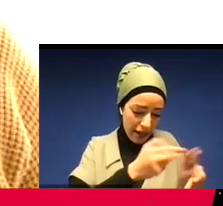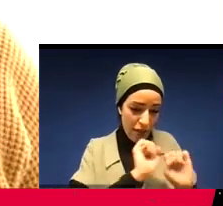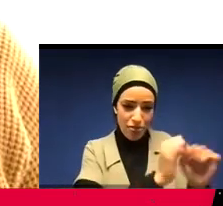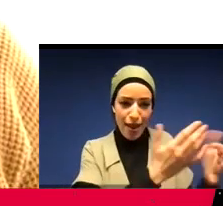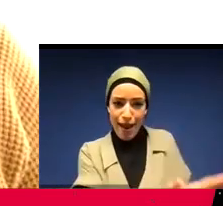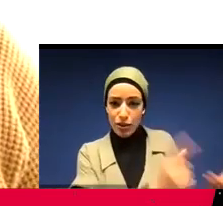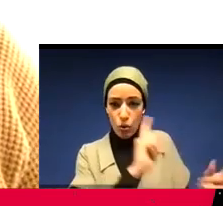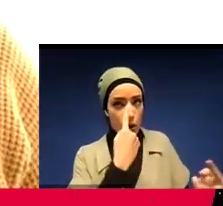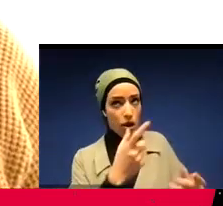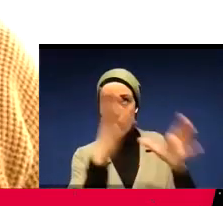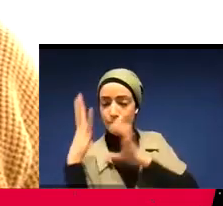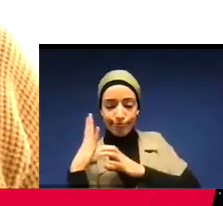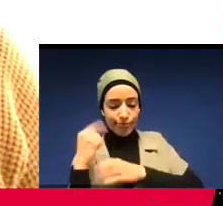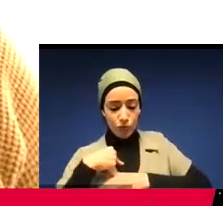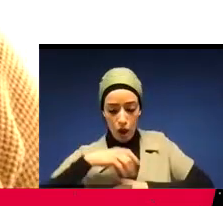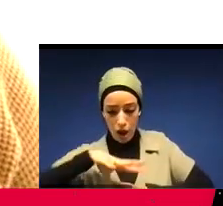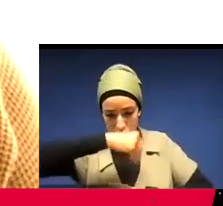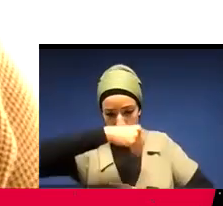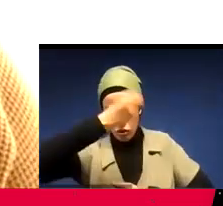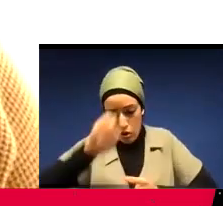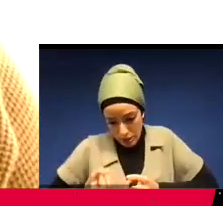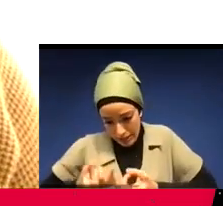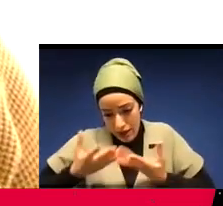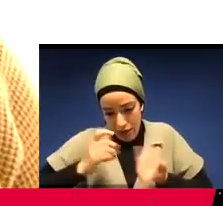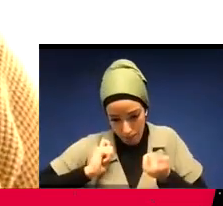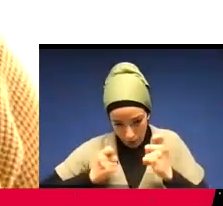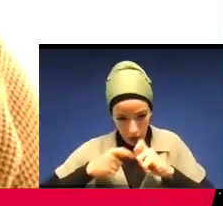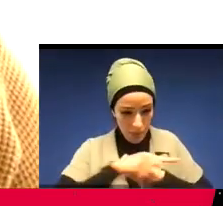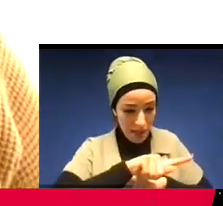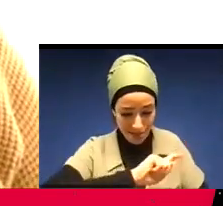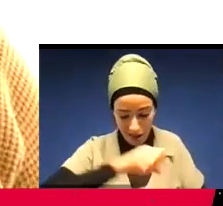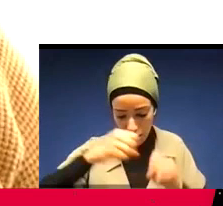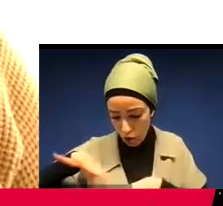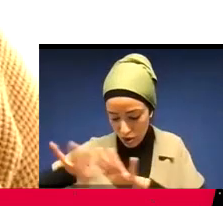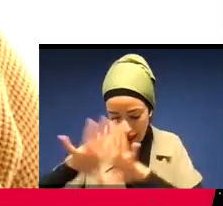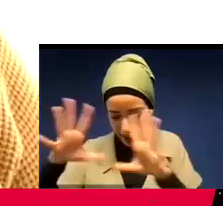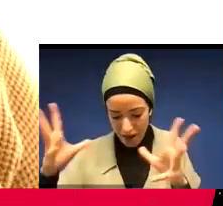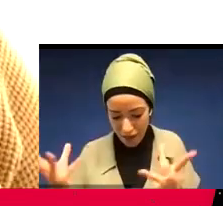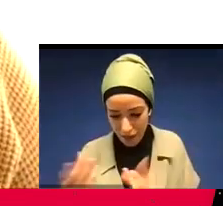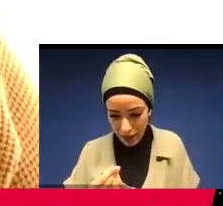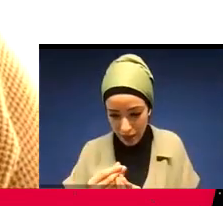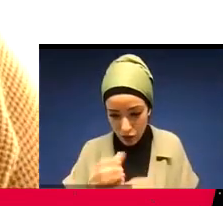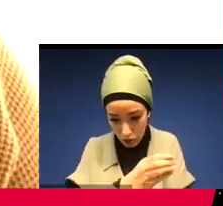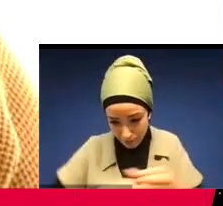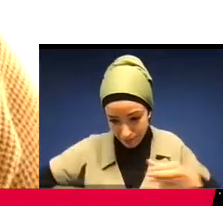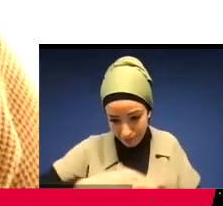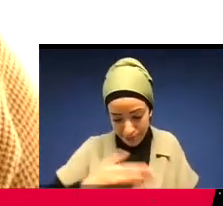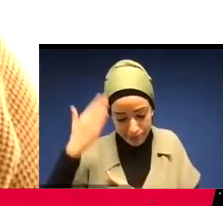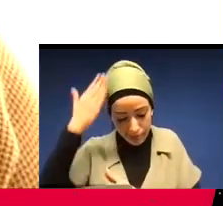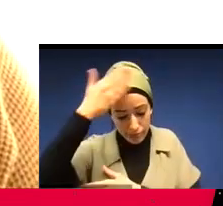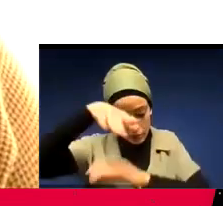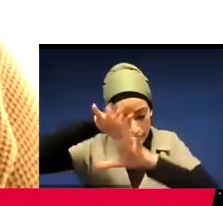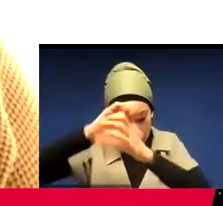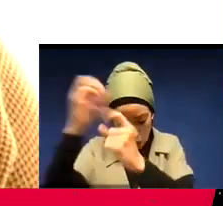bloody death in their hands than we could ever wield, unless we lay down our souls to become them. And then we will lose everything. So instead, imagine